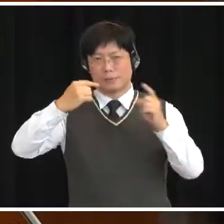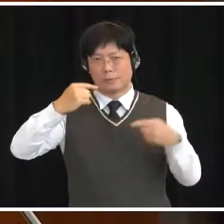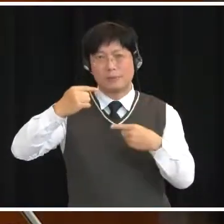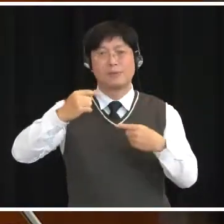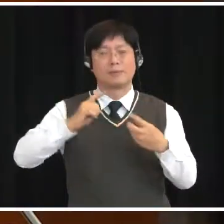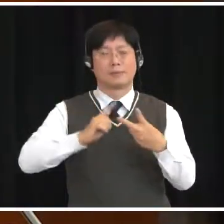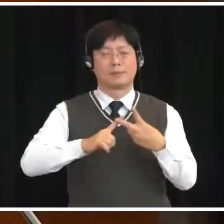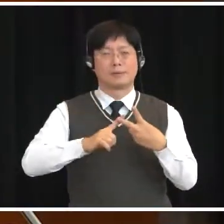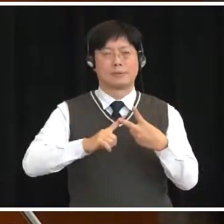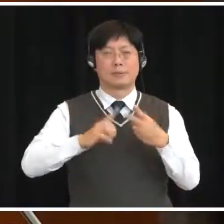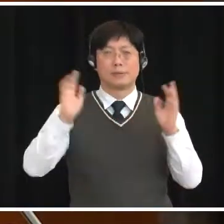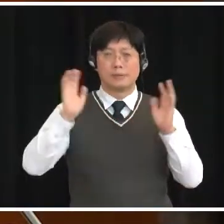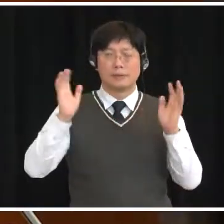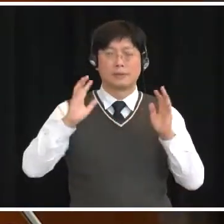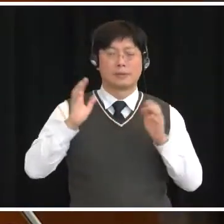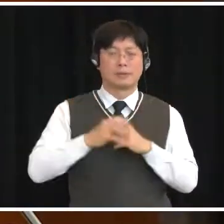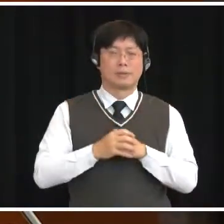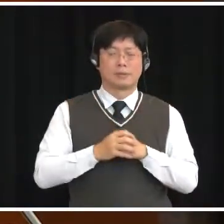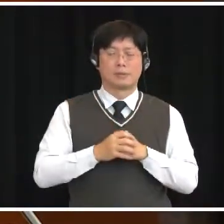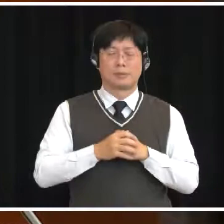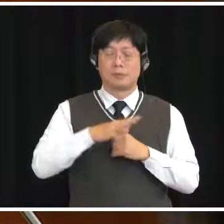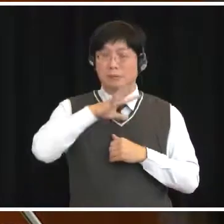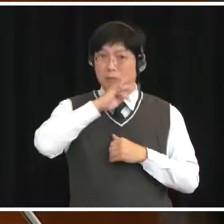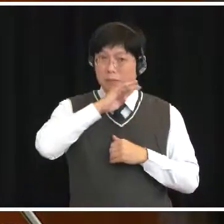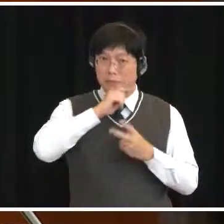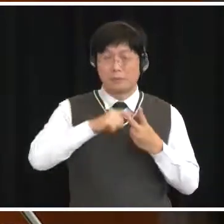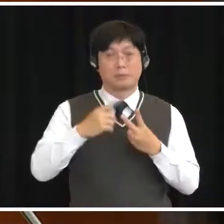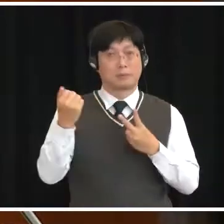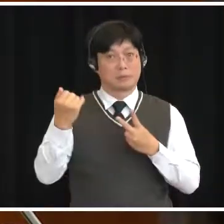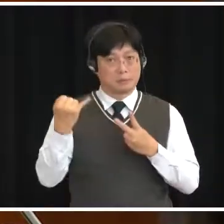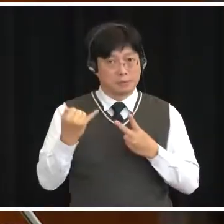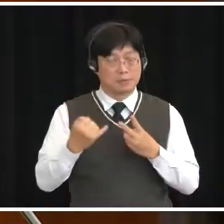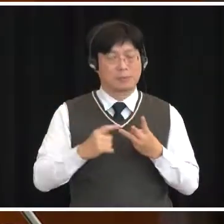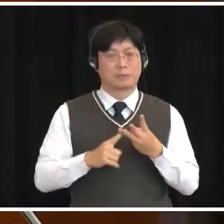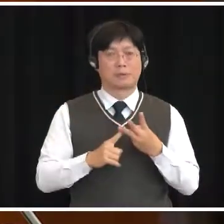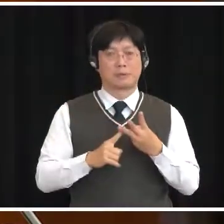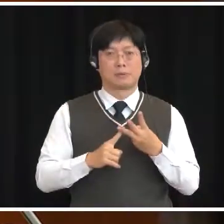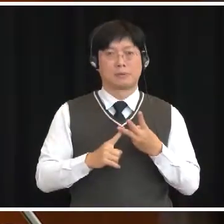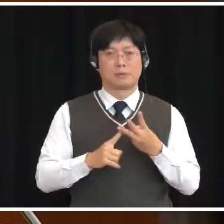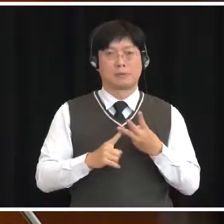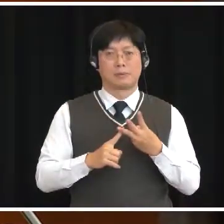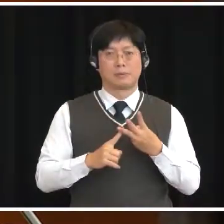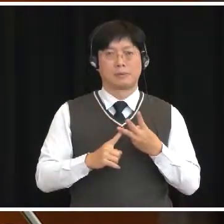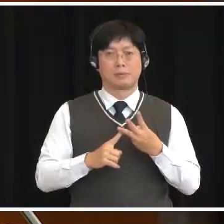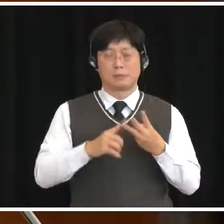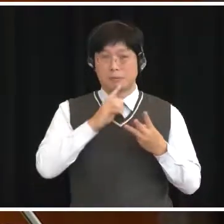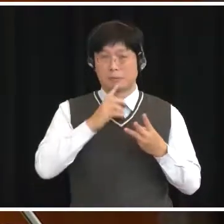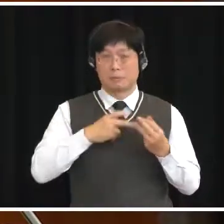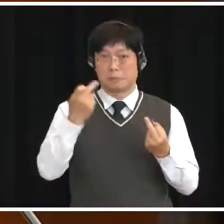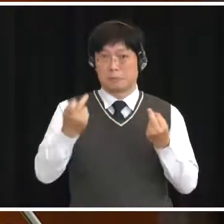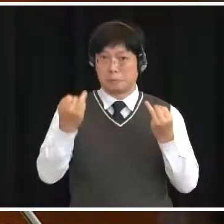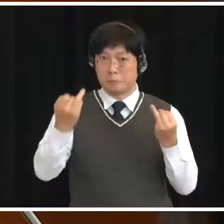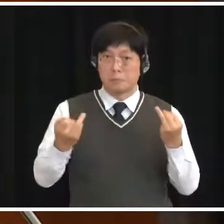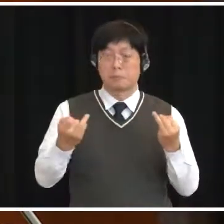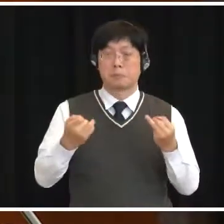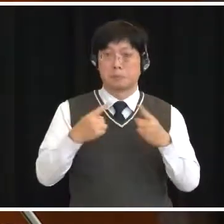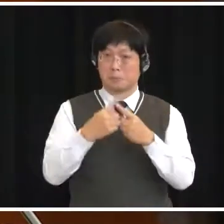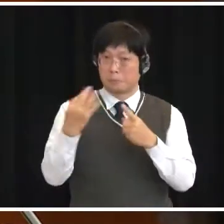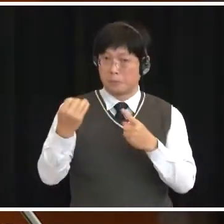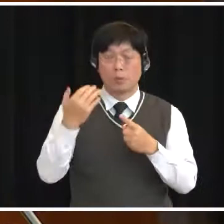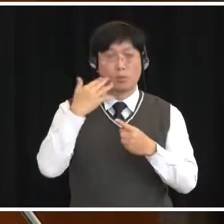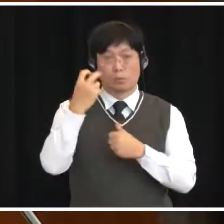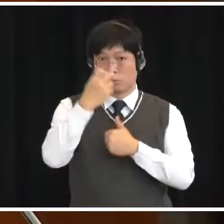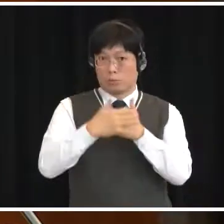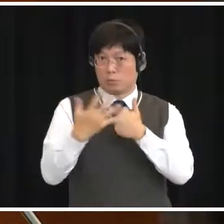Code on Article 1055, that is the sex of